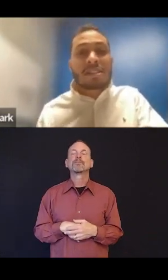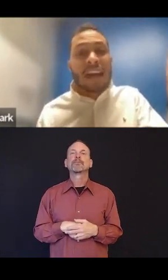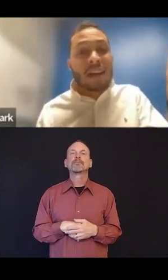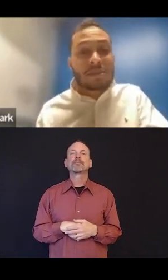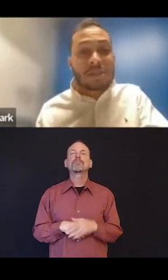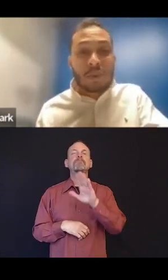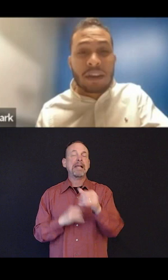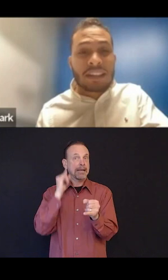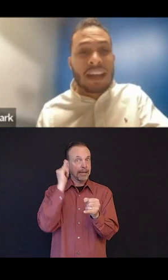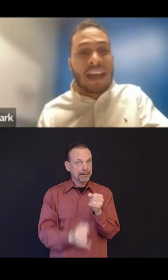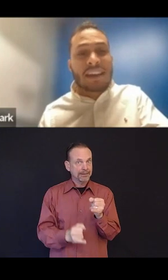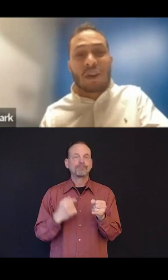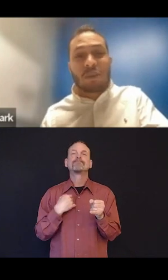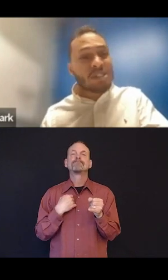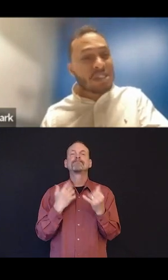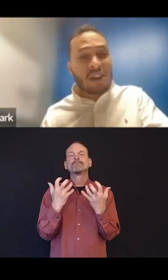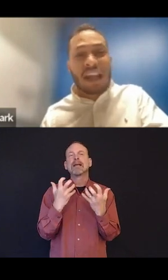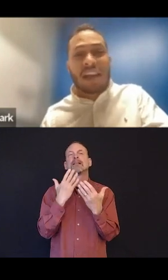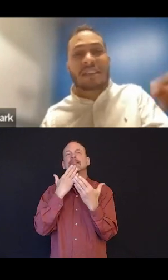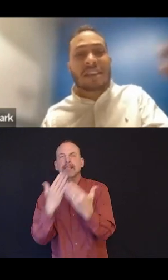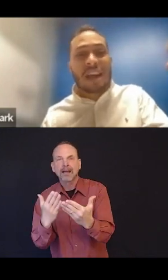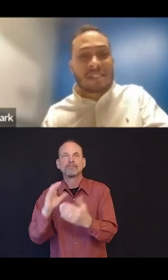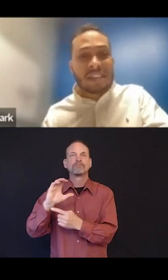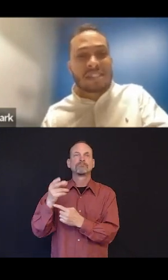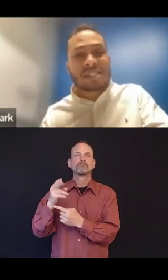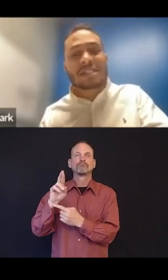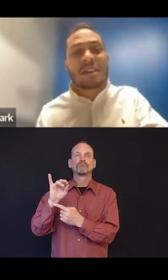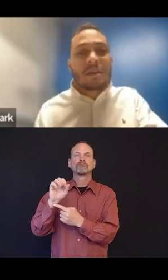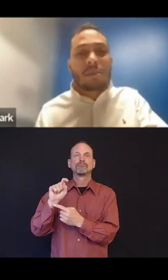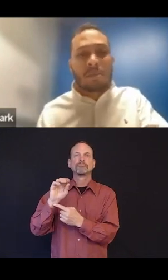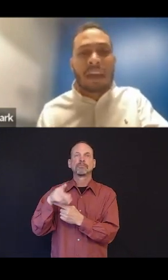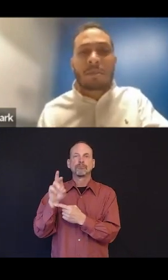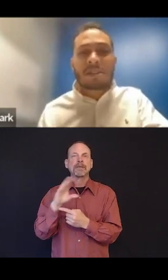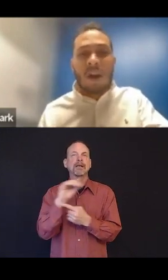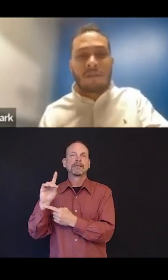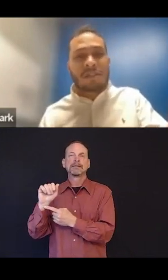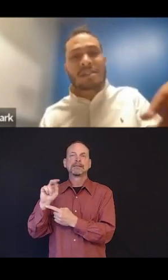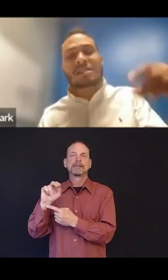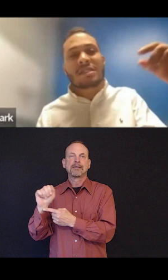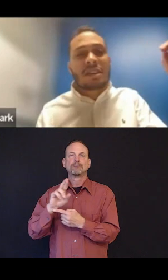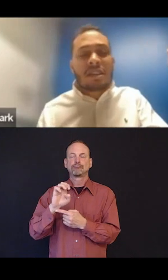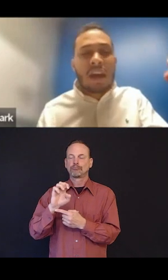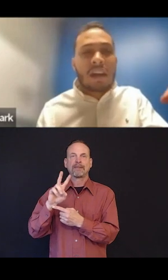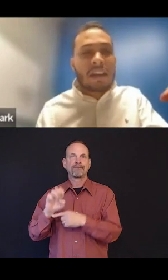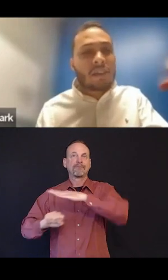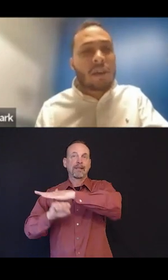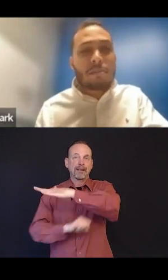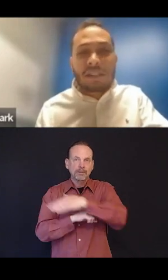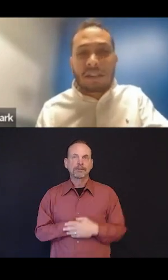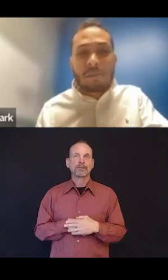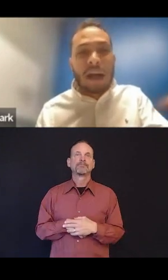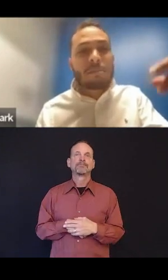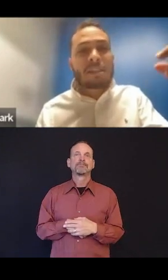people signed up so quickly. I know we just started having these conversations, but being able to offer this either